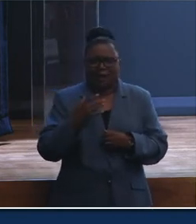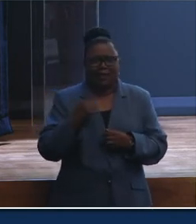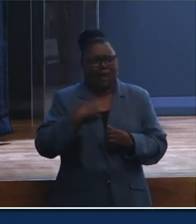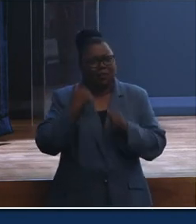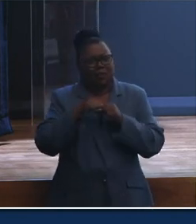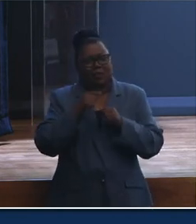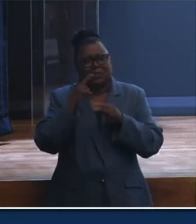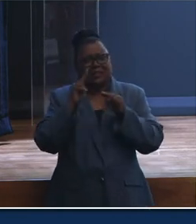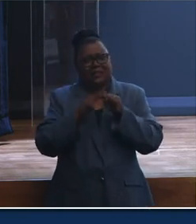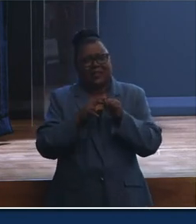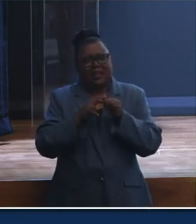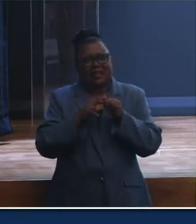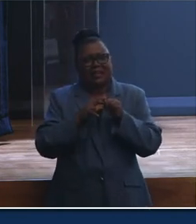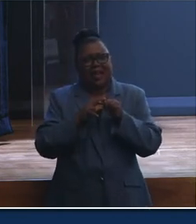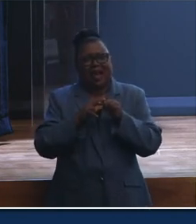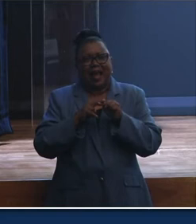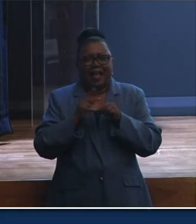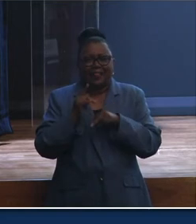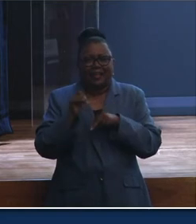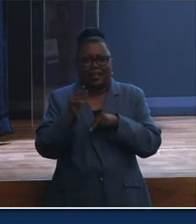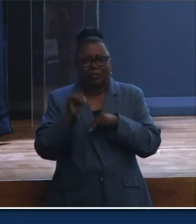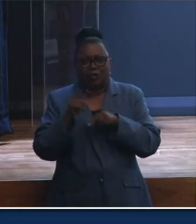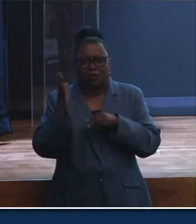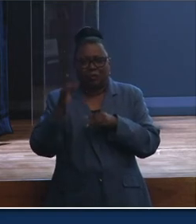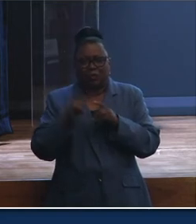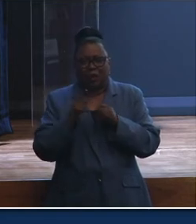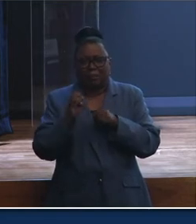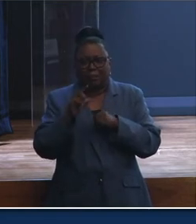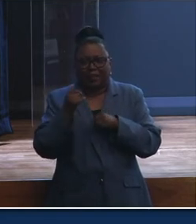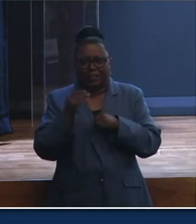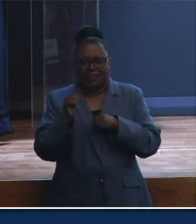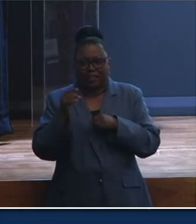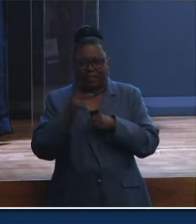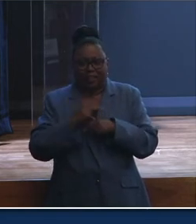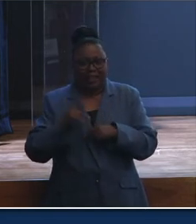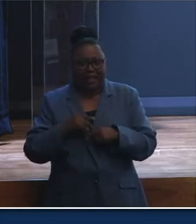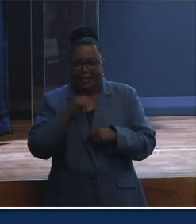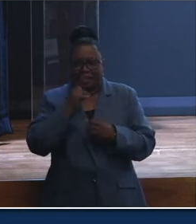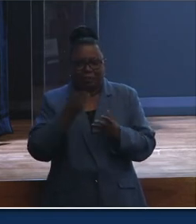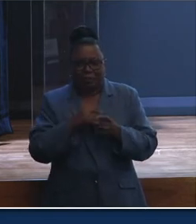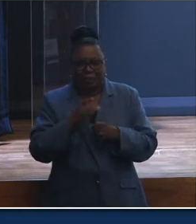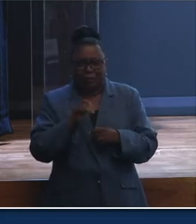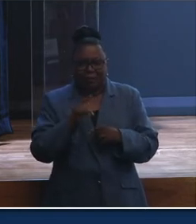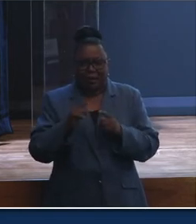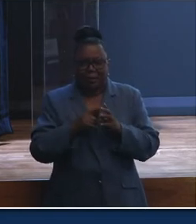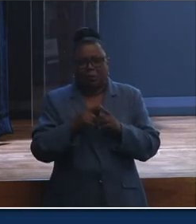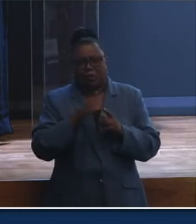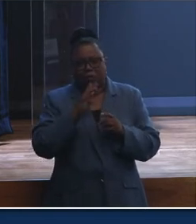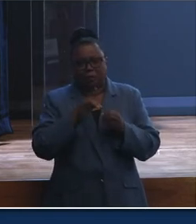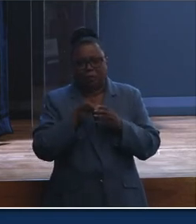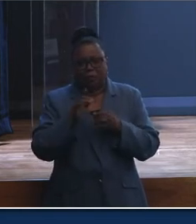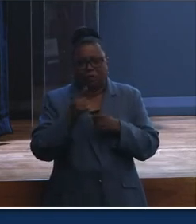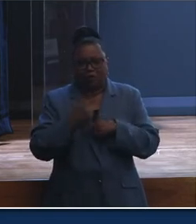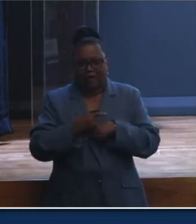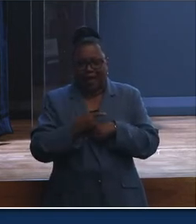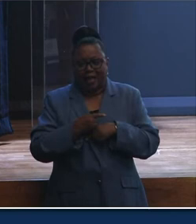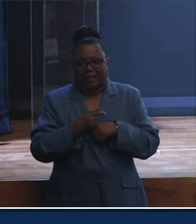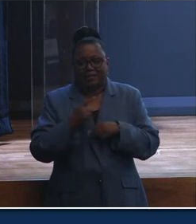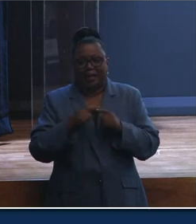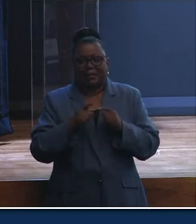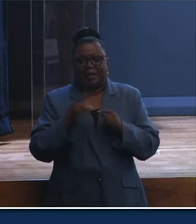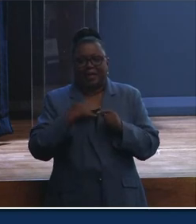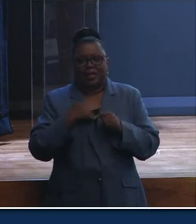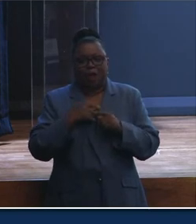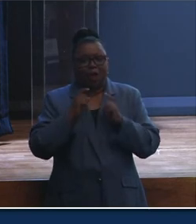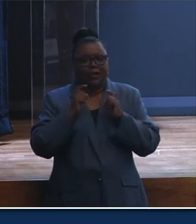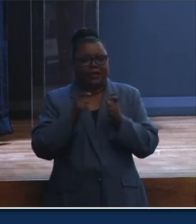I remember sitting up there, and the keynote speaker was Billie Jean King. Not to bring Billie Jean King back up, we could talk about her for days. And in